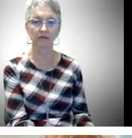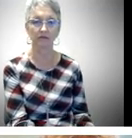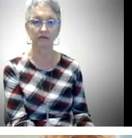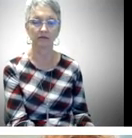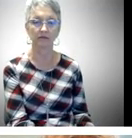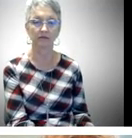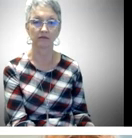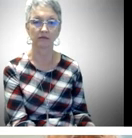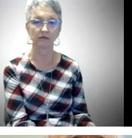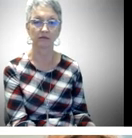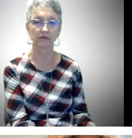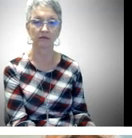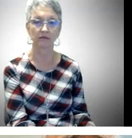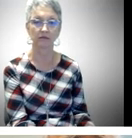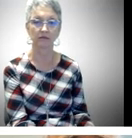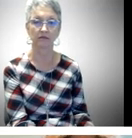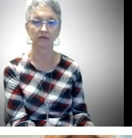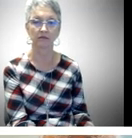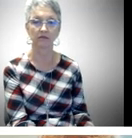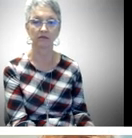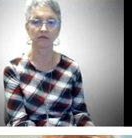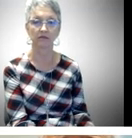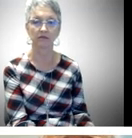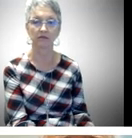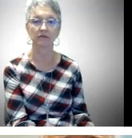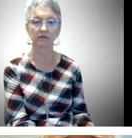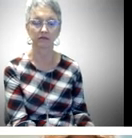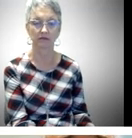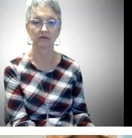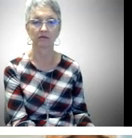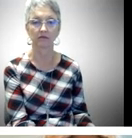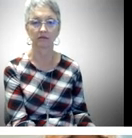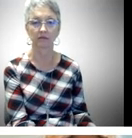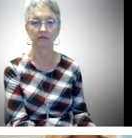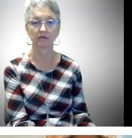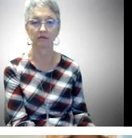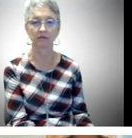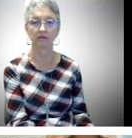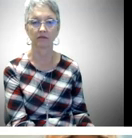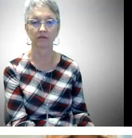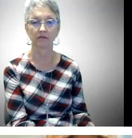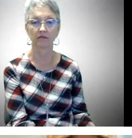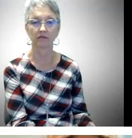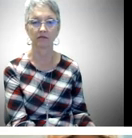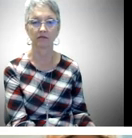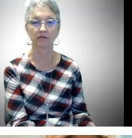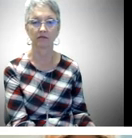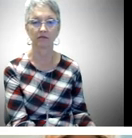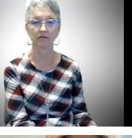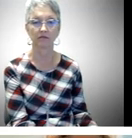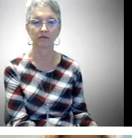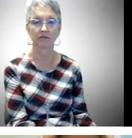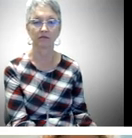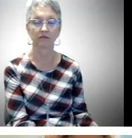treatment teams to get people to move into the community with HCS slots. Often the state supported living centers will notify